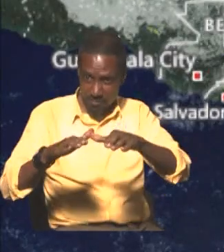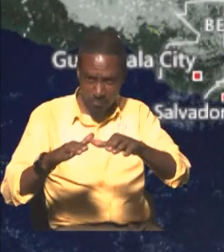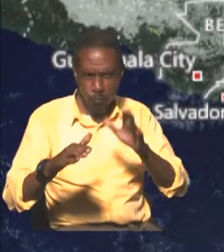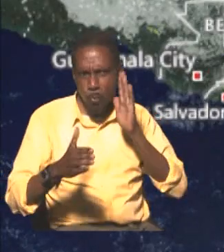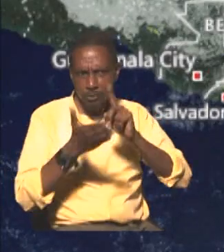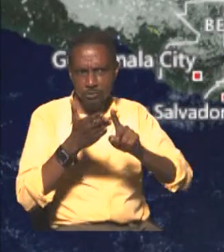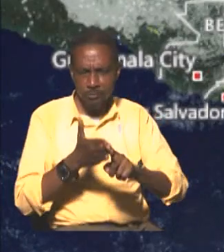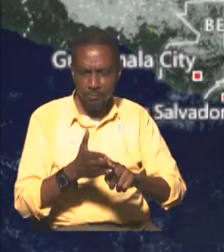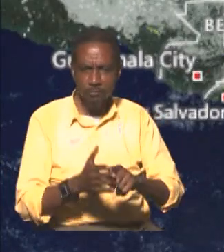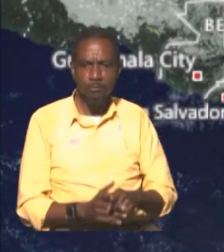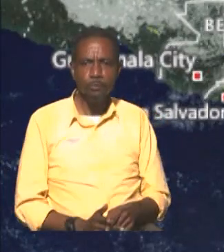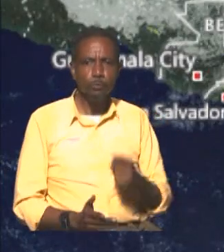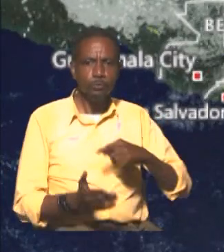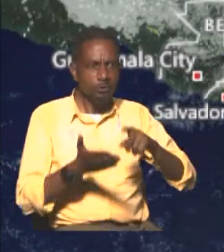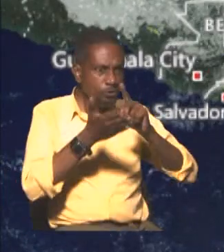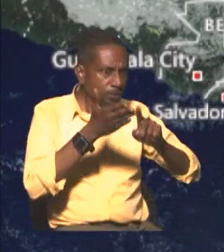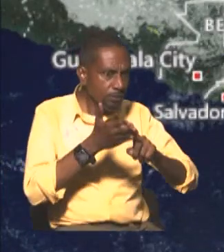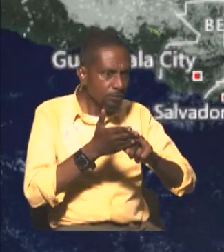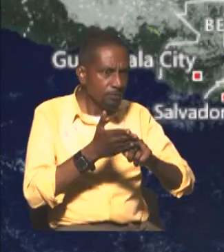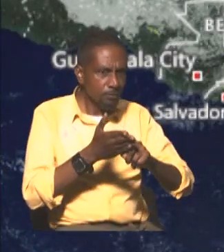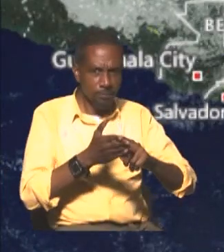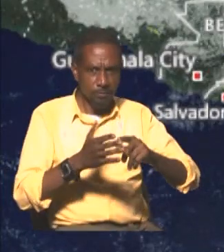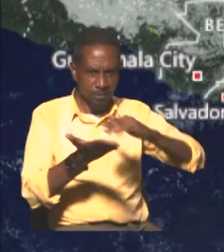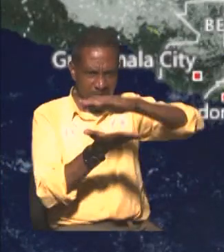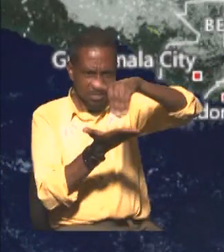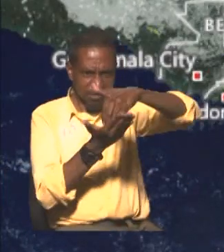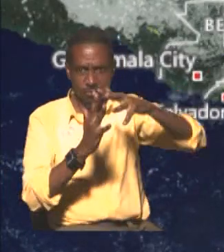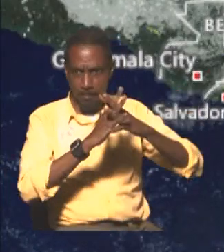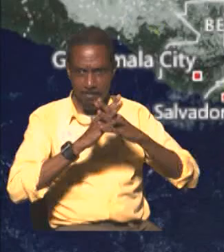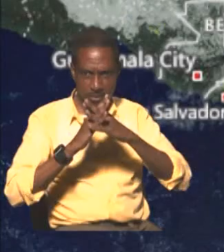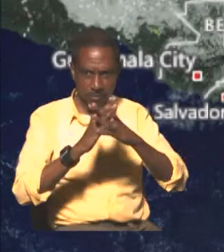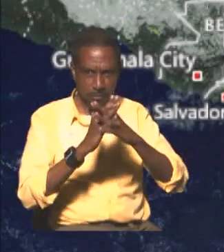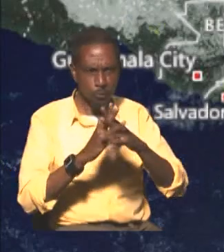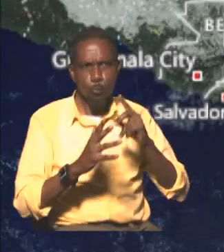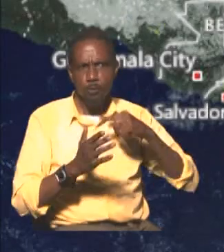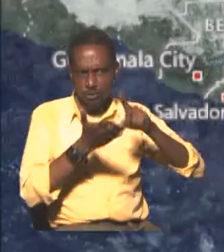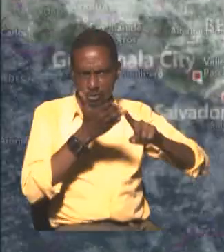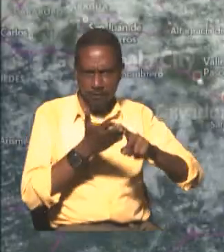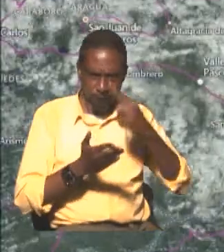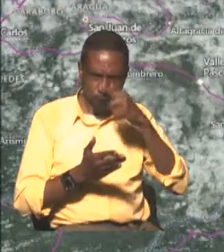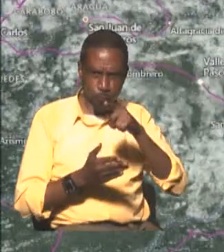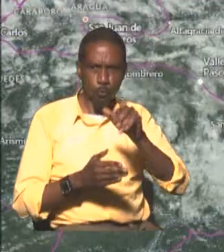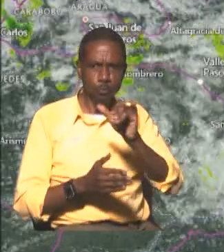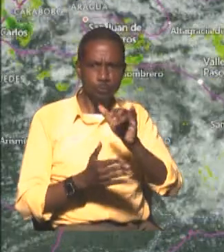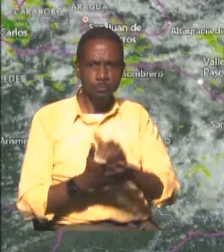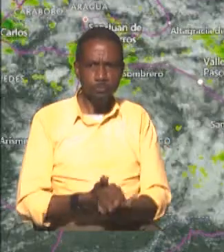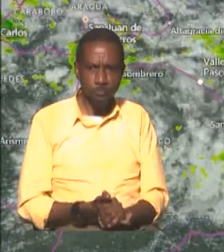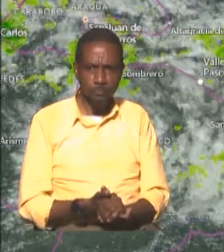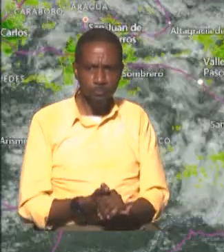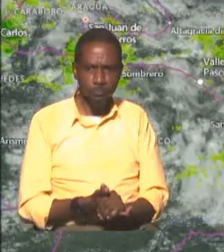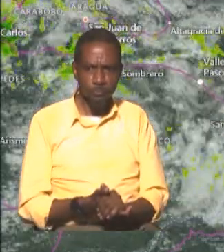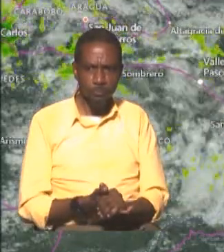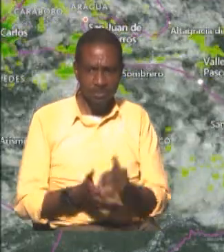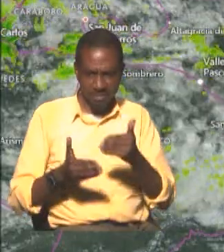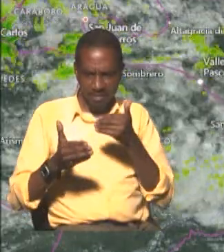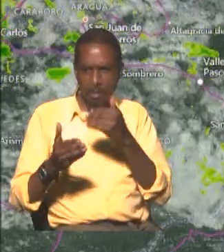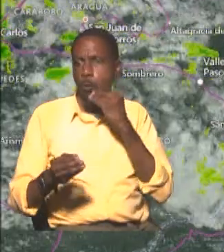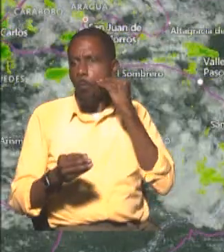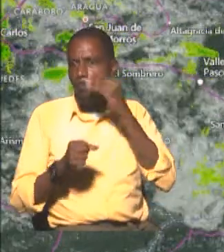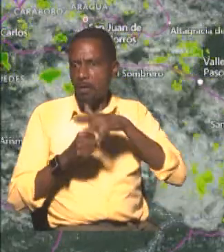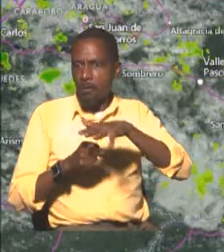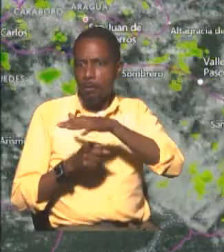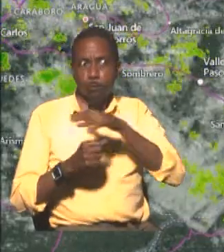in moisture into Central America, so we'll keep an eye on that for you as well. Closer to home, today brought